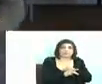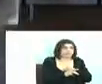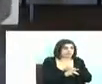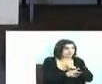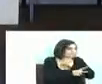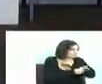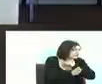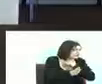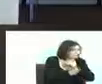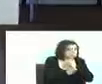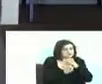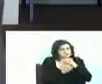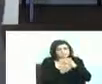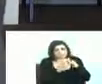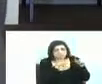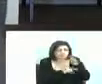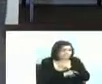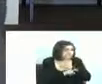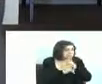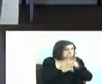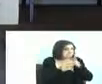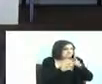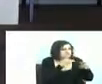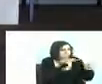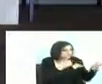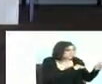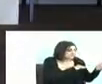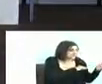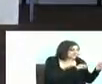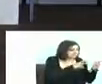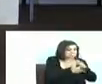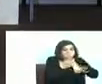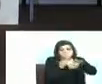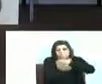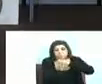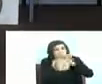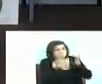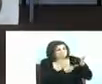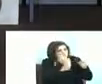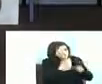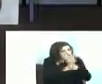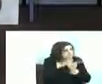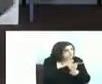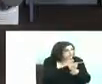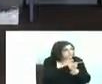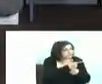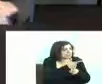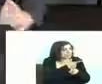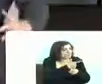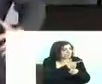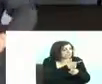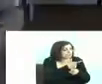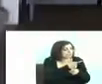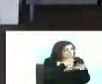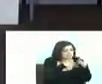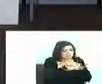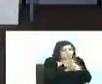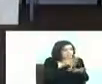stealing, taking, conniving, getting what was his brother's birthright. Now, as the